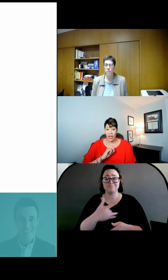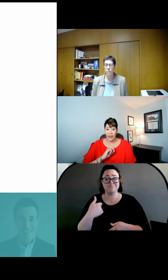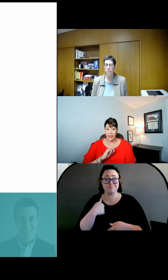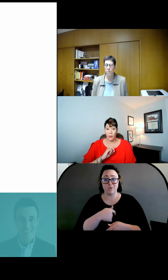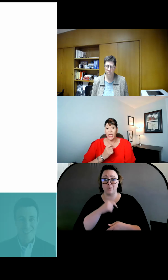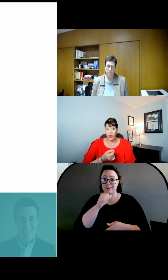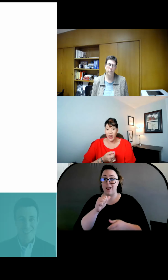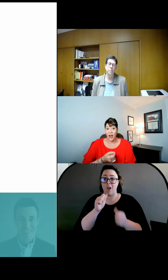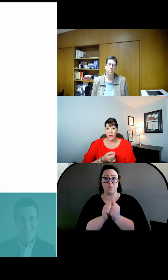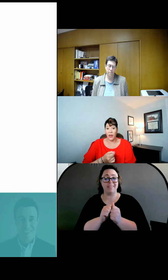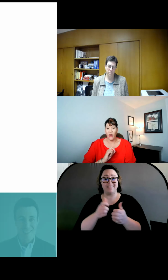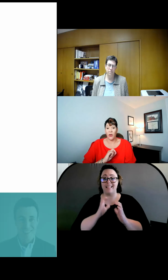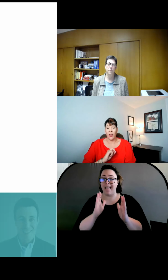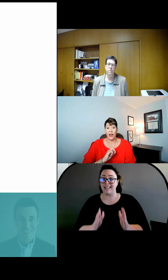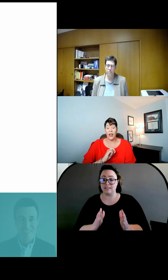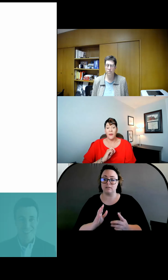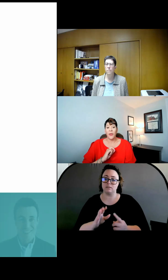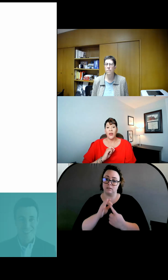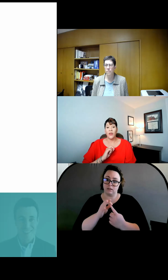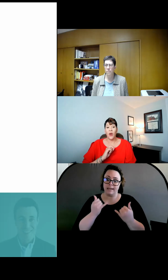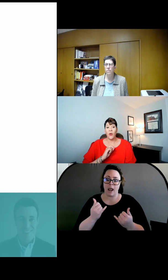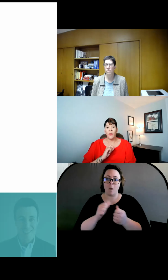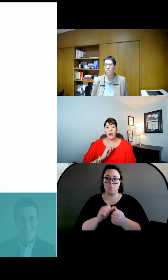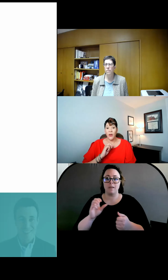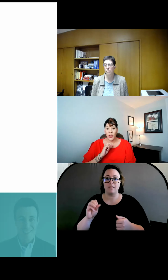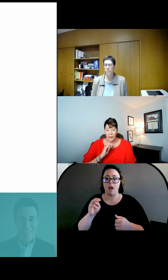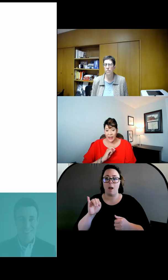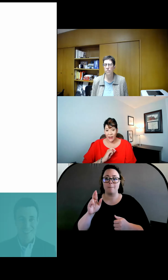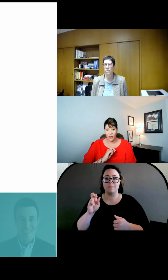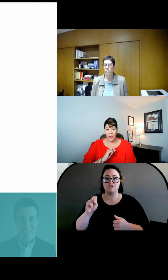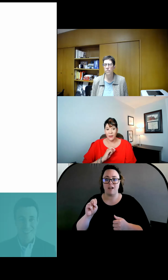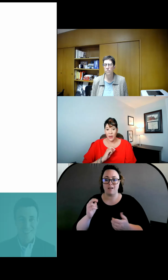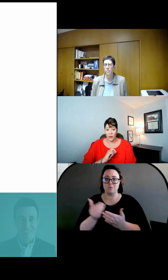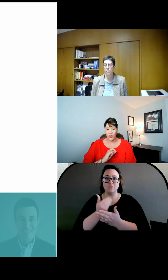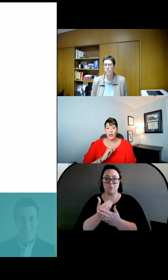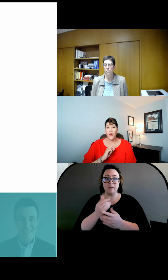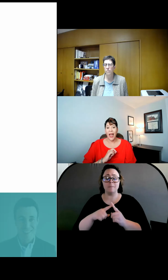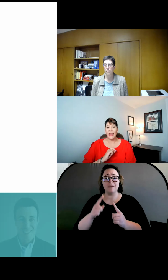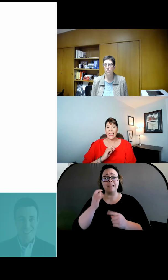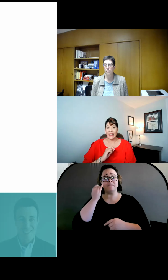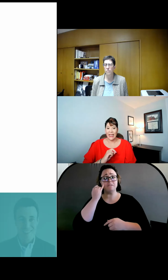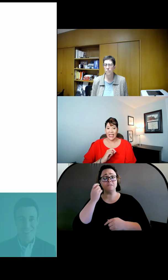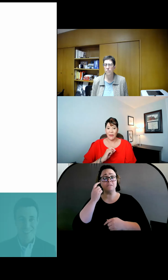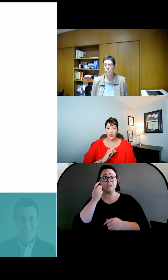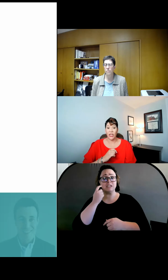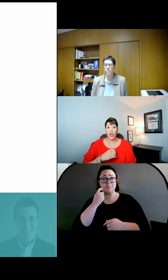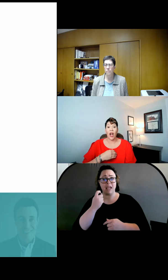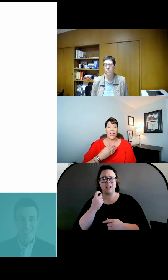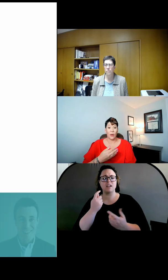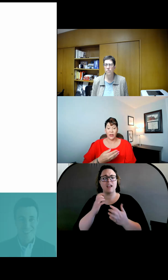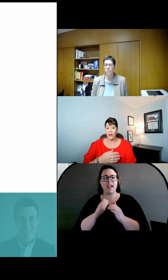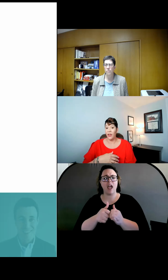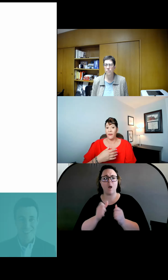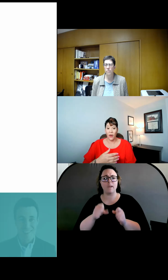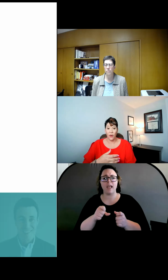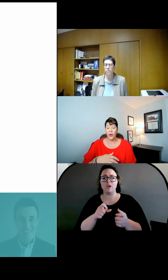our clients, particularly now with Omicron. So, but if you suspect elder abuse, do you have any techniques that can be used to talk to